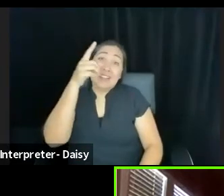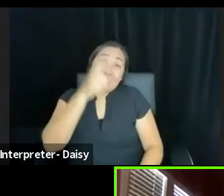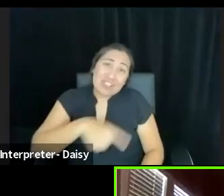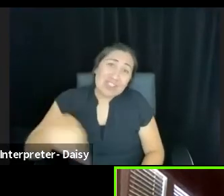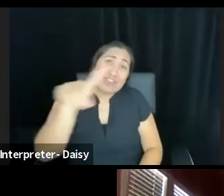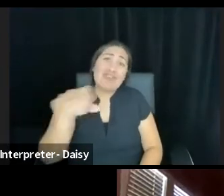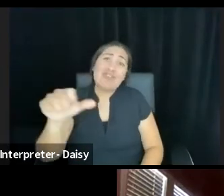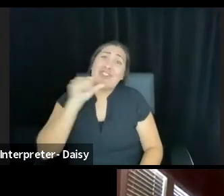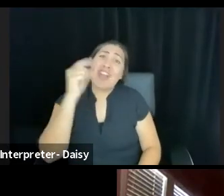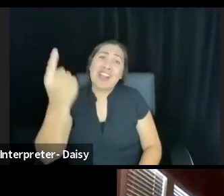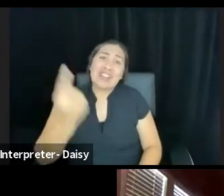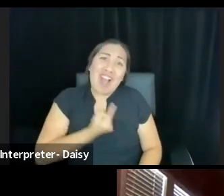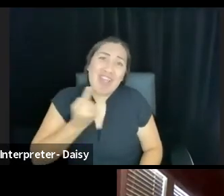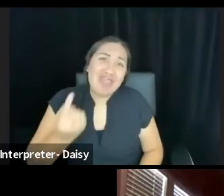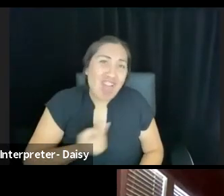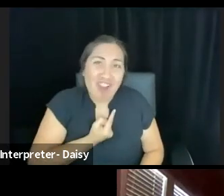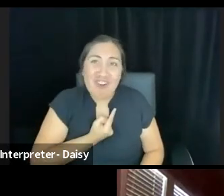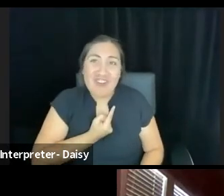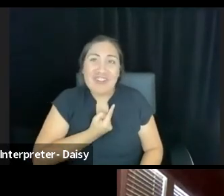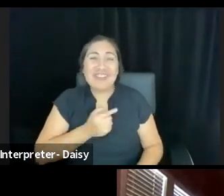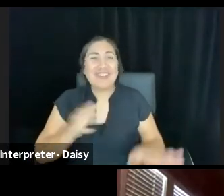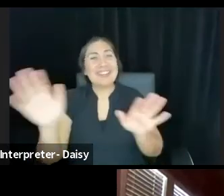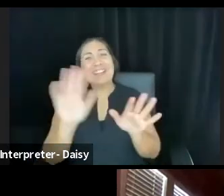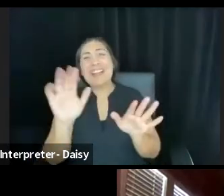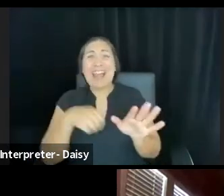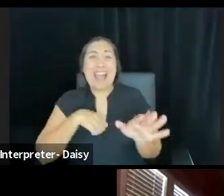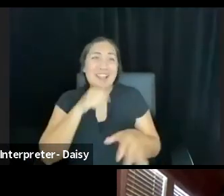you are not alone. Don't do this to me.